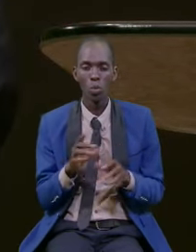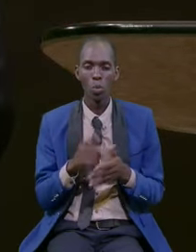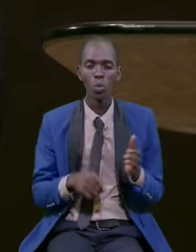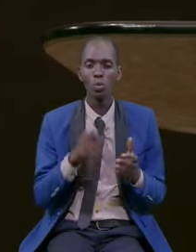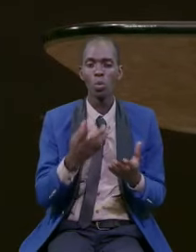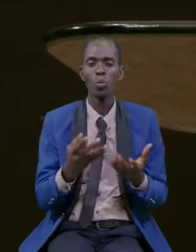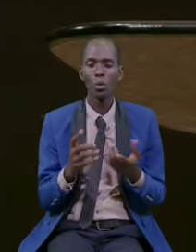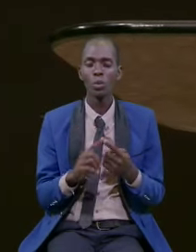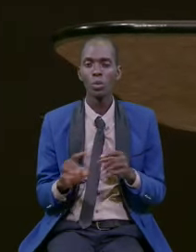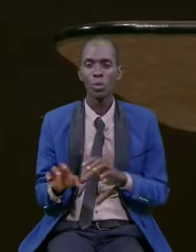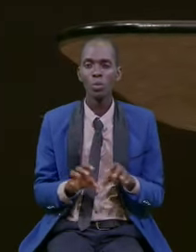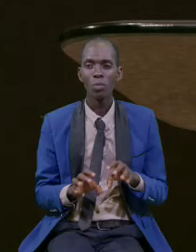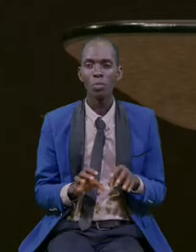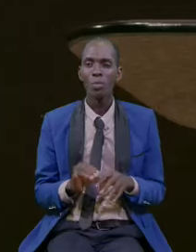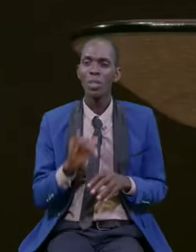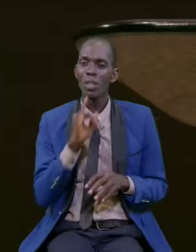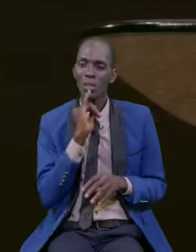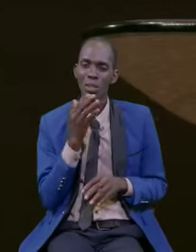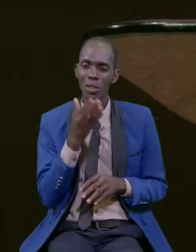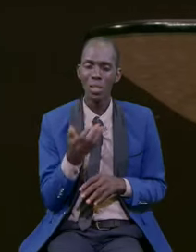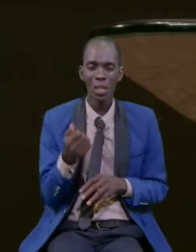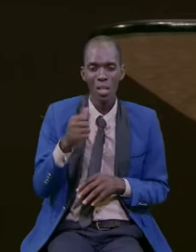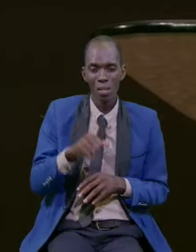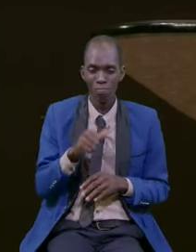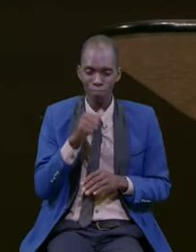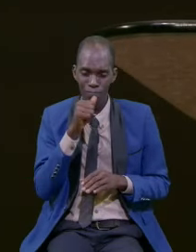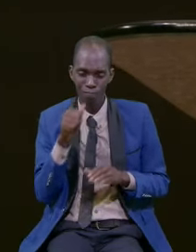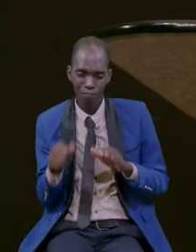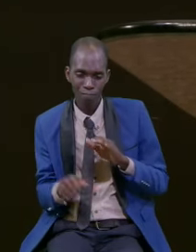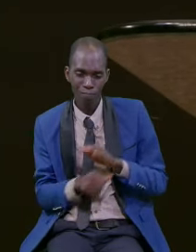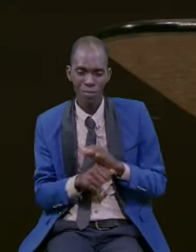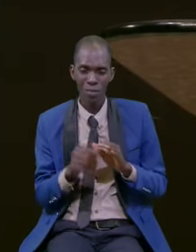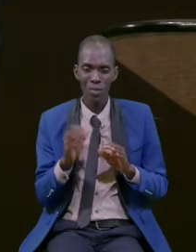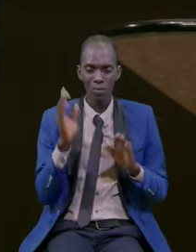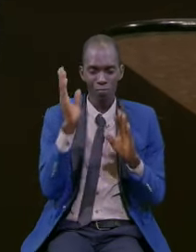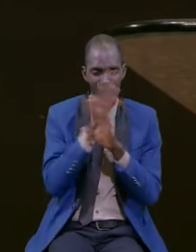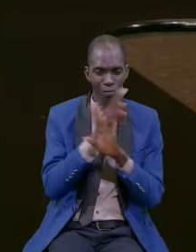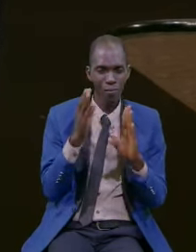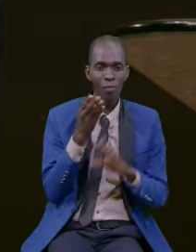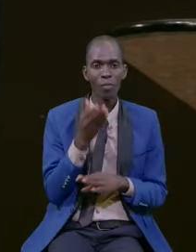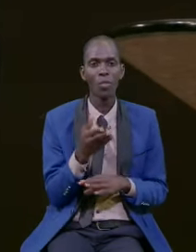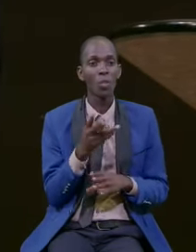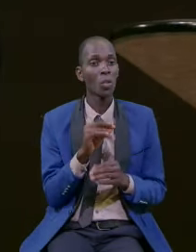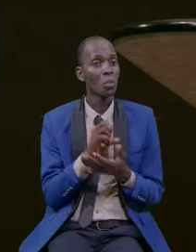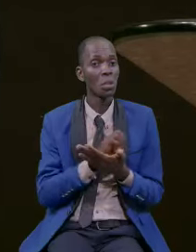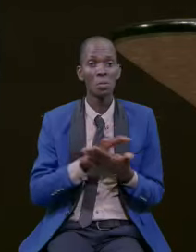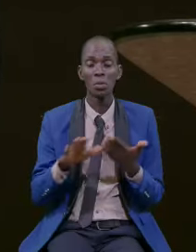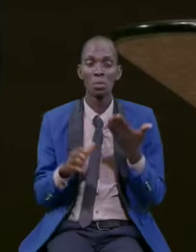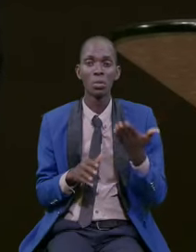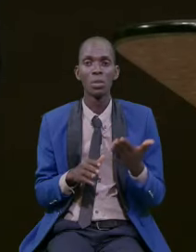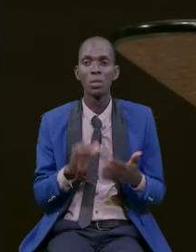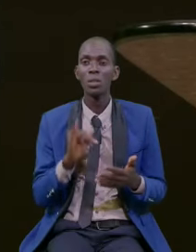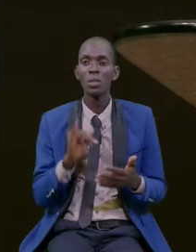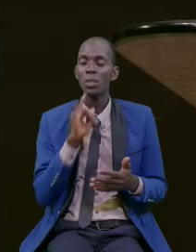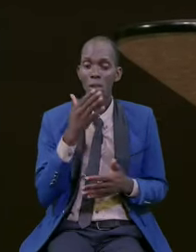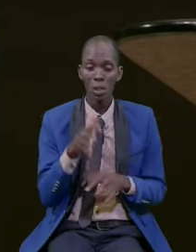Is there hide and seek? There's no sanctification there. Is there hypocrisy there?